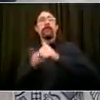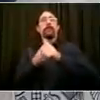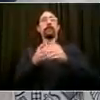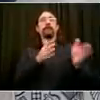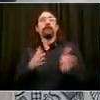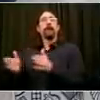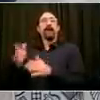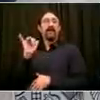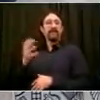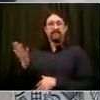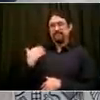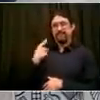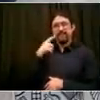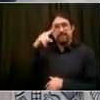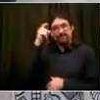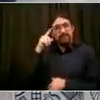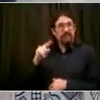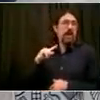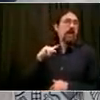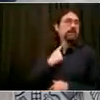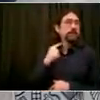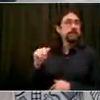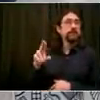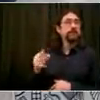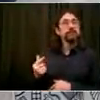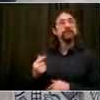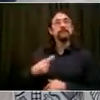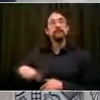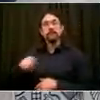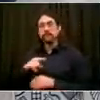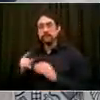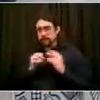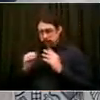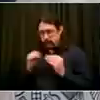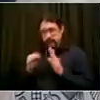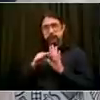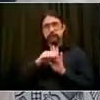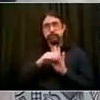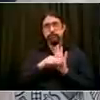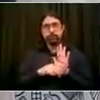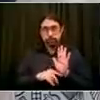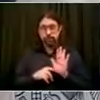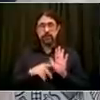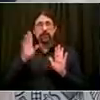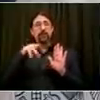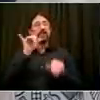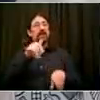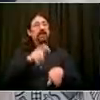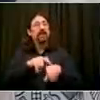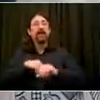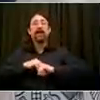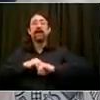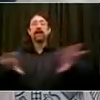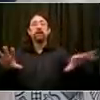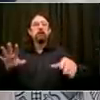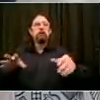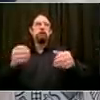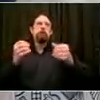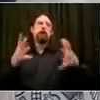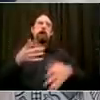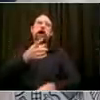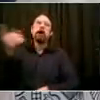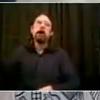don't open schools, it's too dangerous to open schools. We said, we'll put together a gold standard. The cleaning, the ventilation, the social distancing, the mask wearing, all